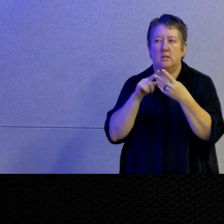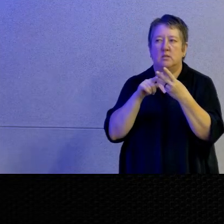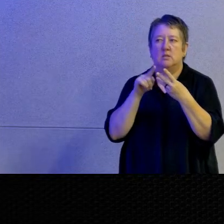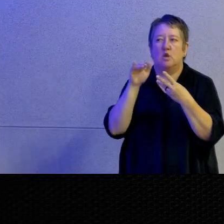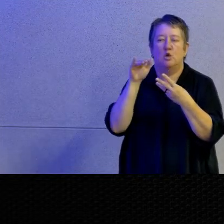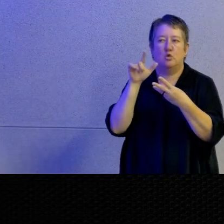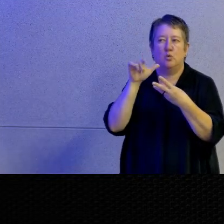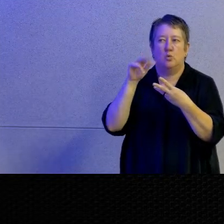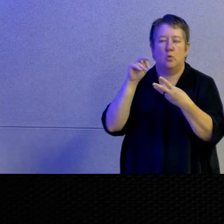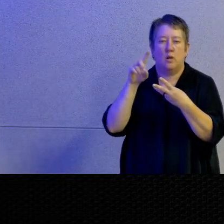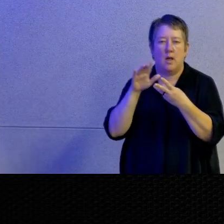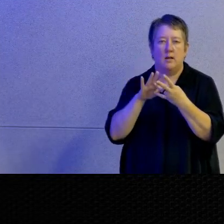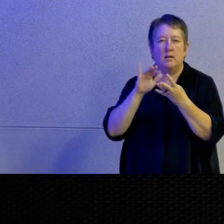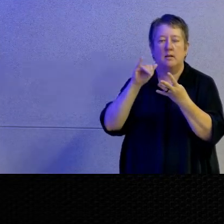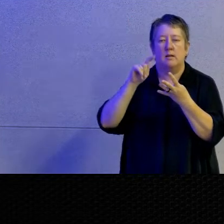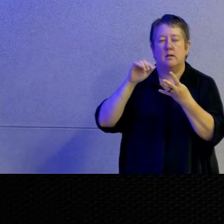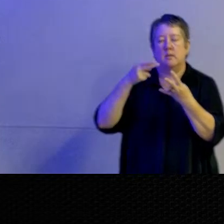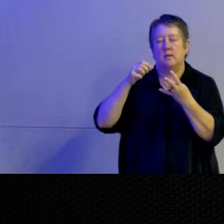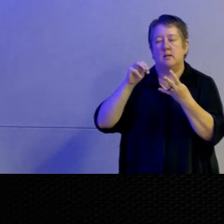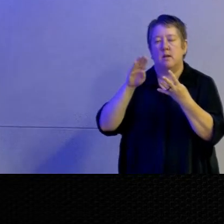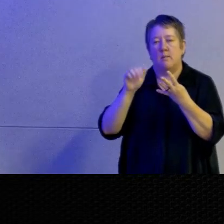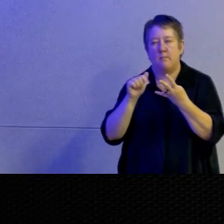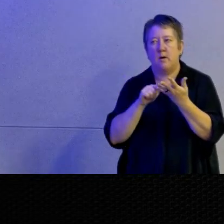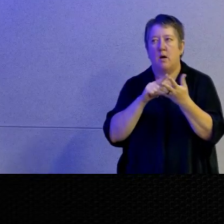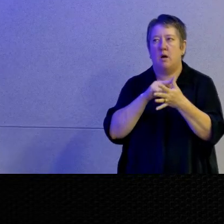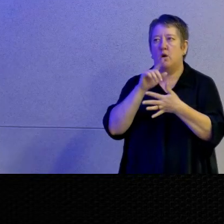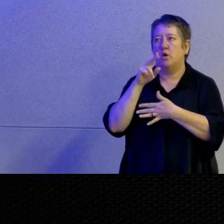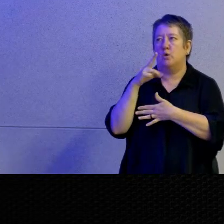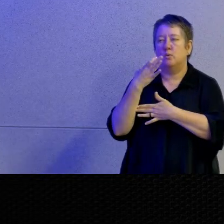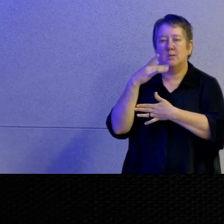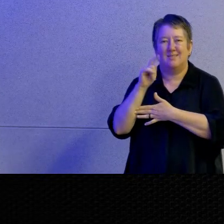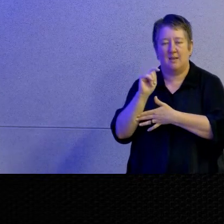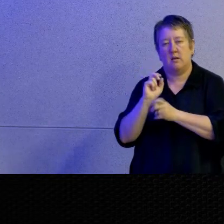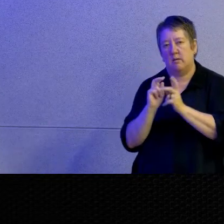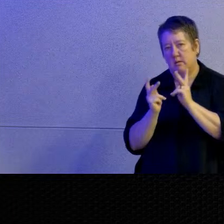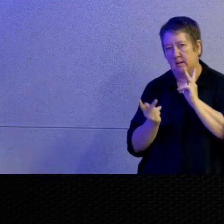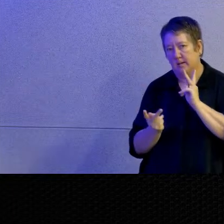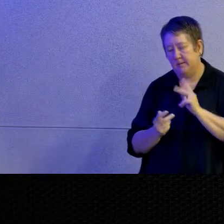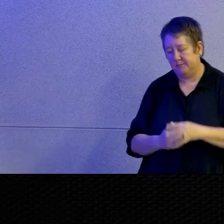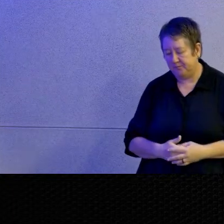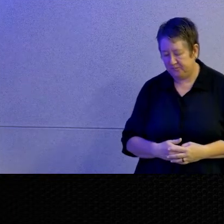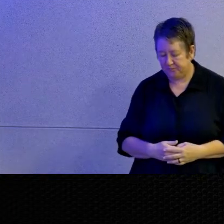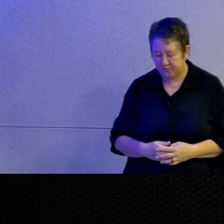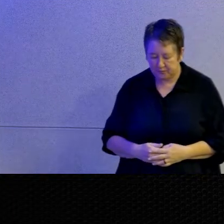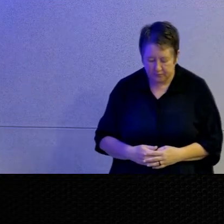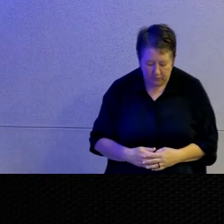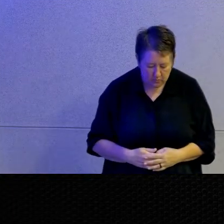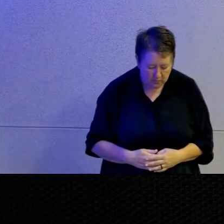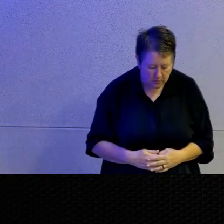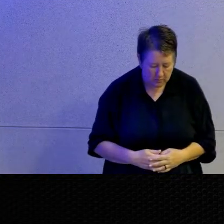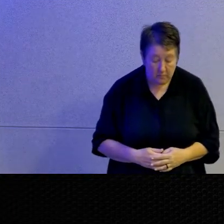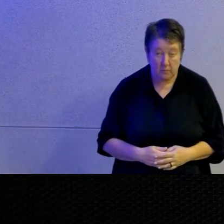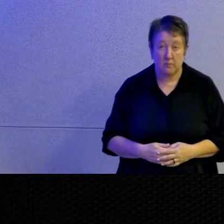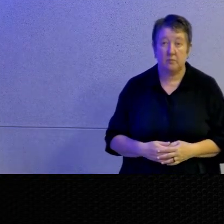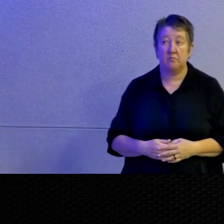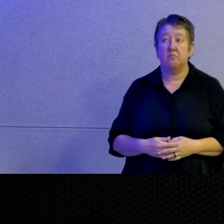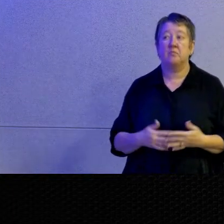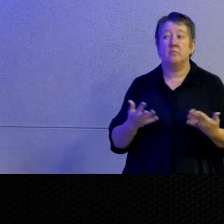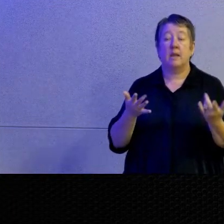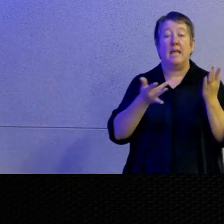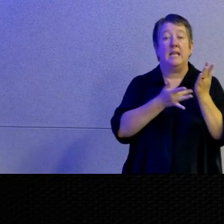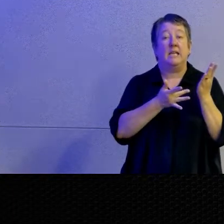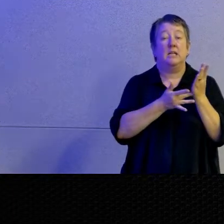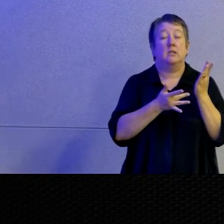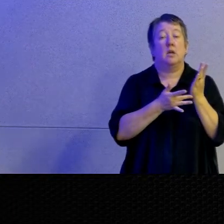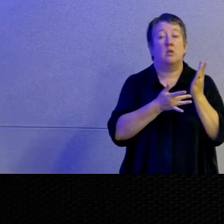Lab, and UCT. And indeed, in terms of tech transfer, which we